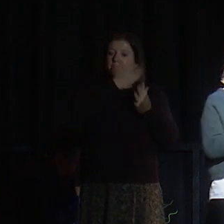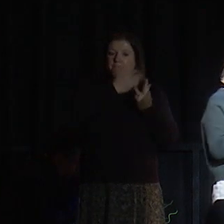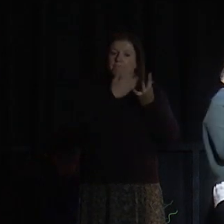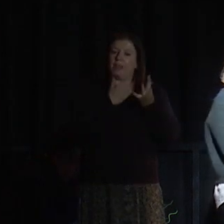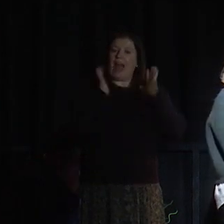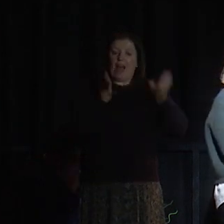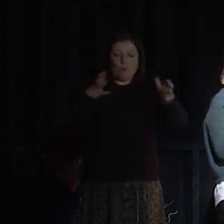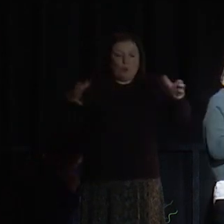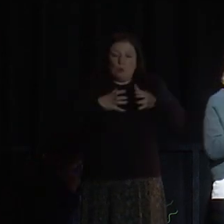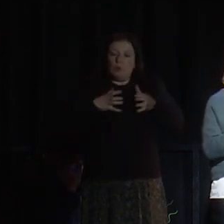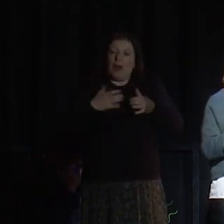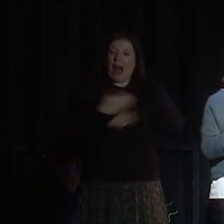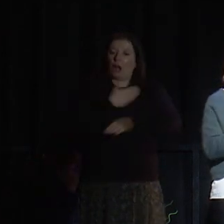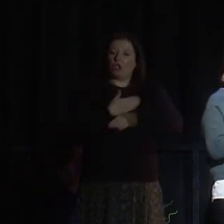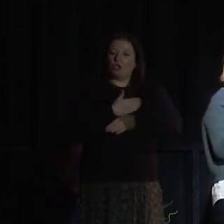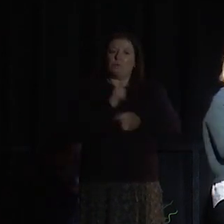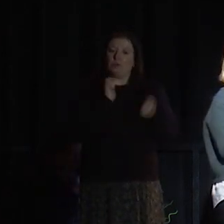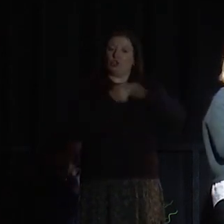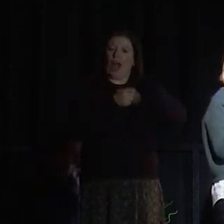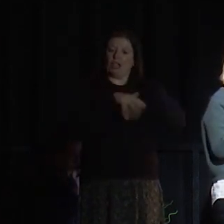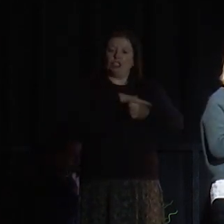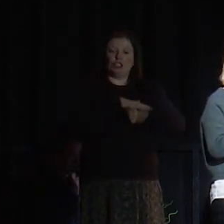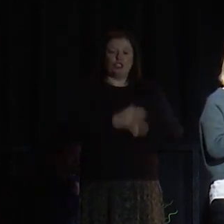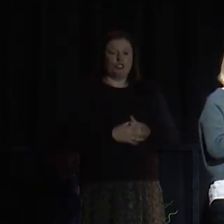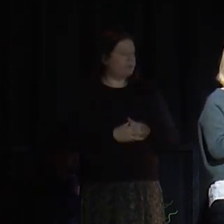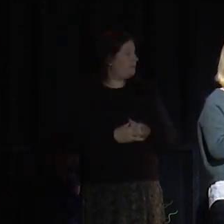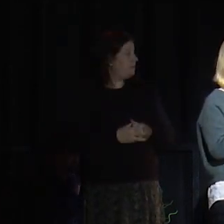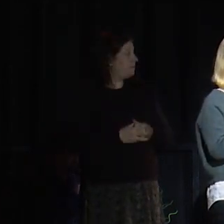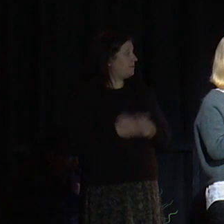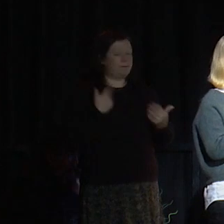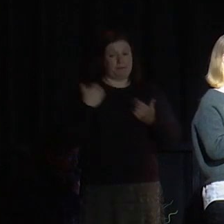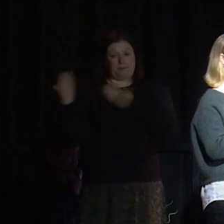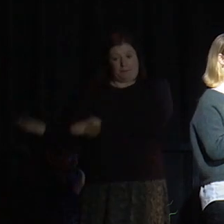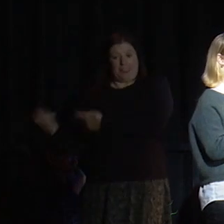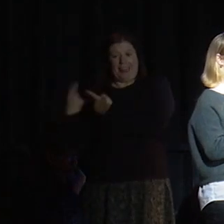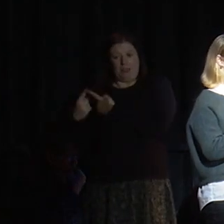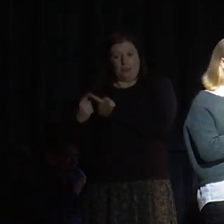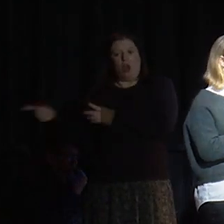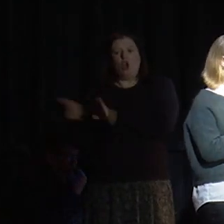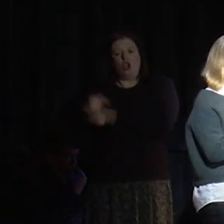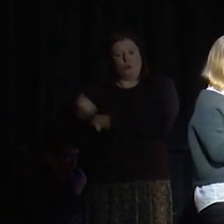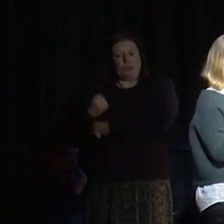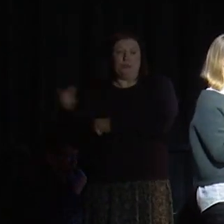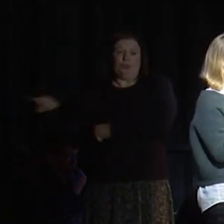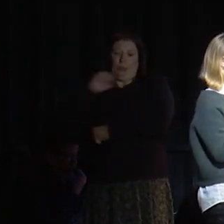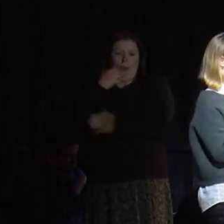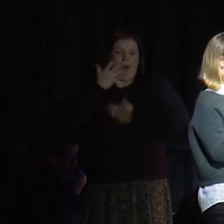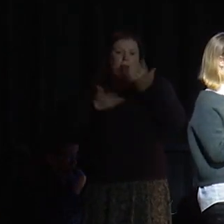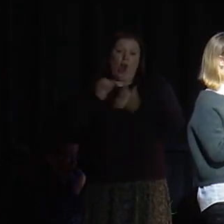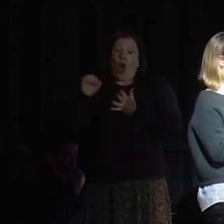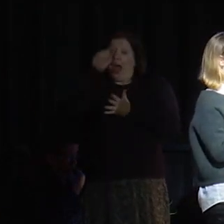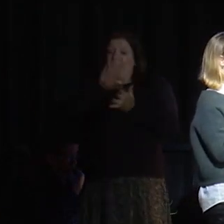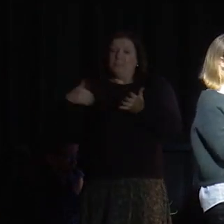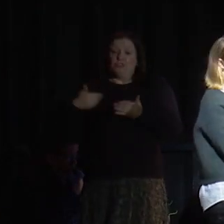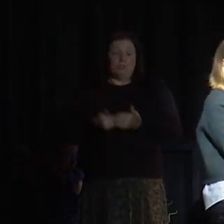collective action to create change within the space. So I'm going to hand over to Alicia, who's one of our young producers, to talk a bit more about her